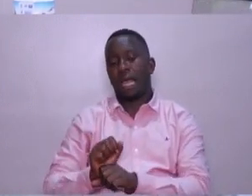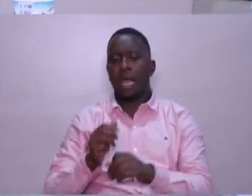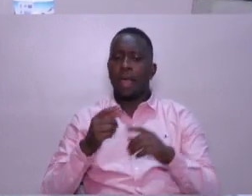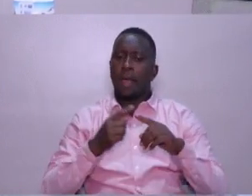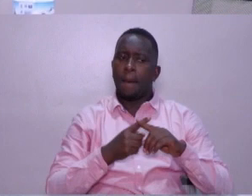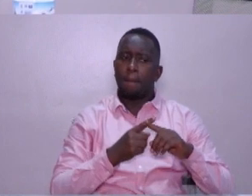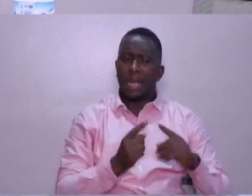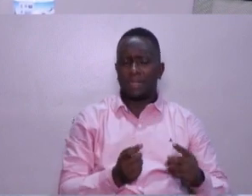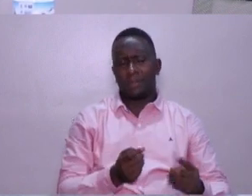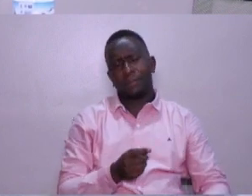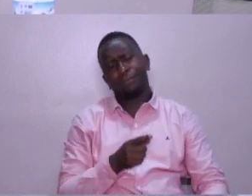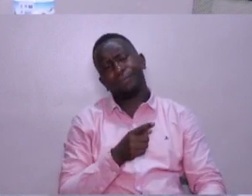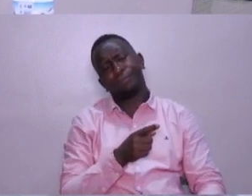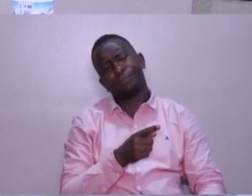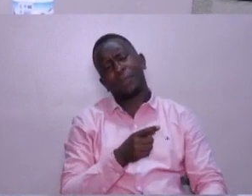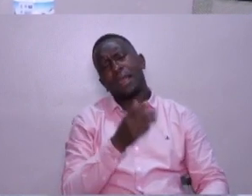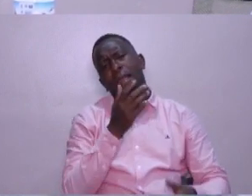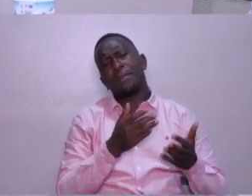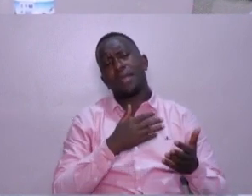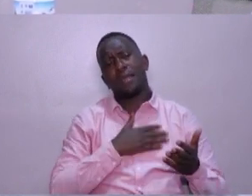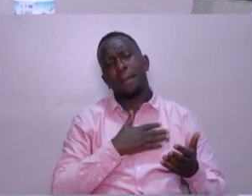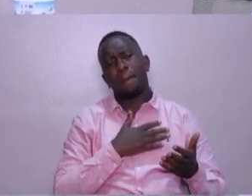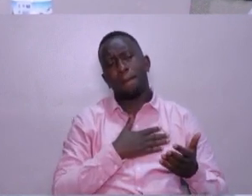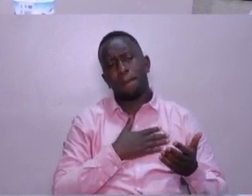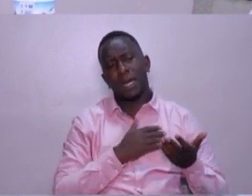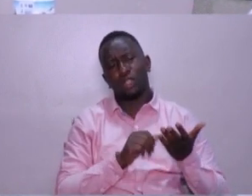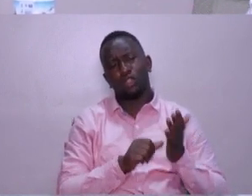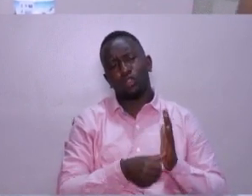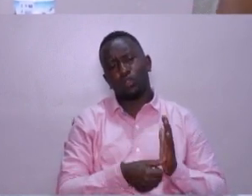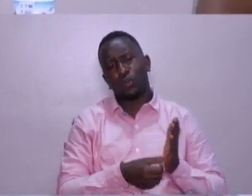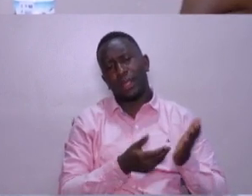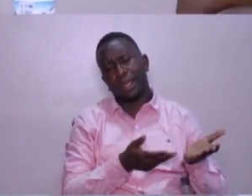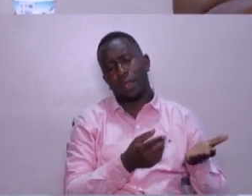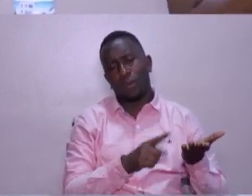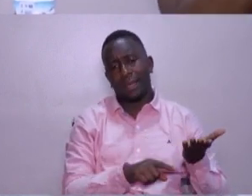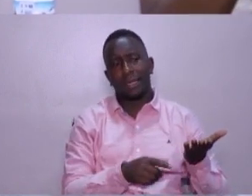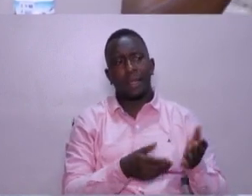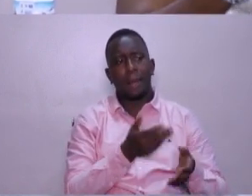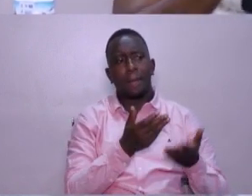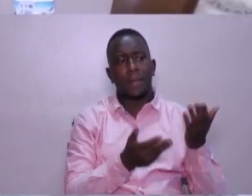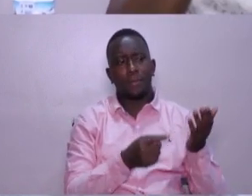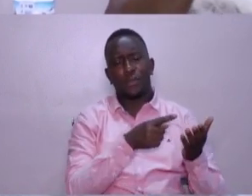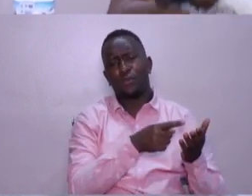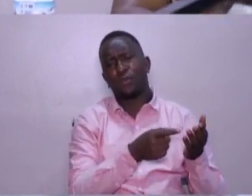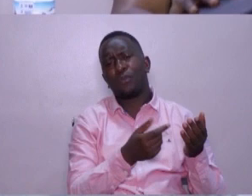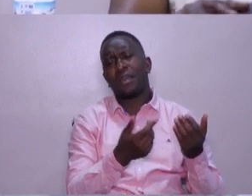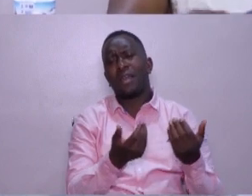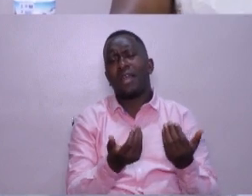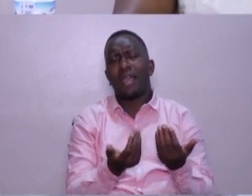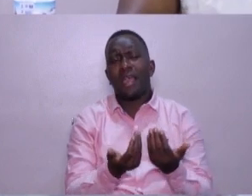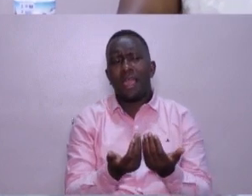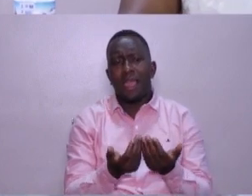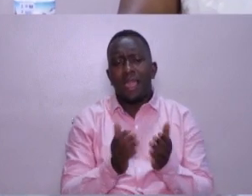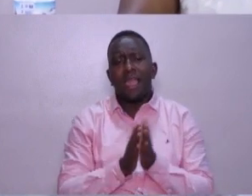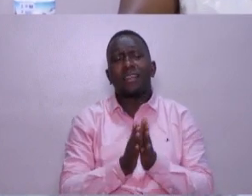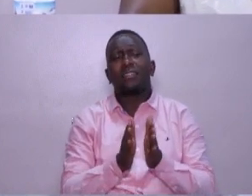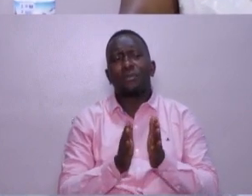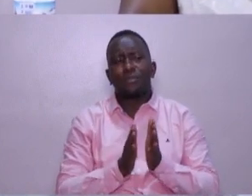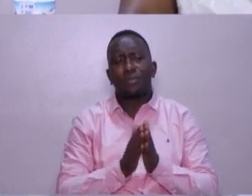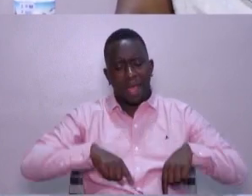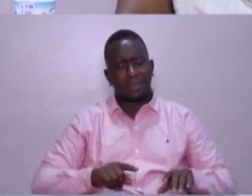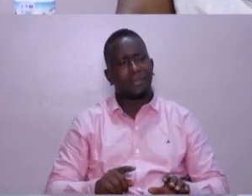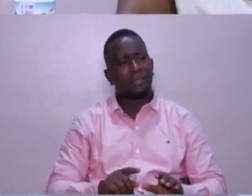Maybe my concern here is maybe you elaborate to us or give us a view